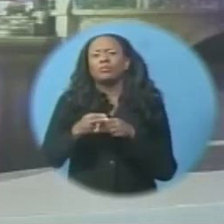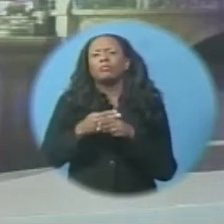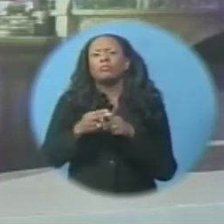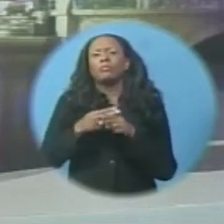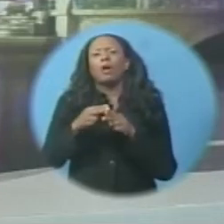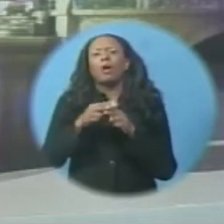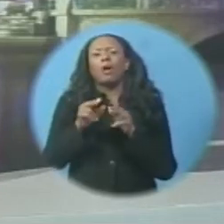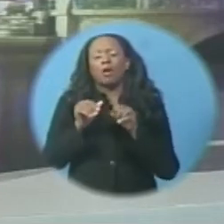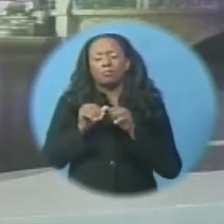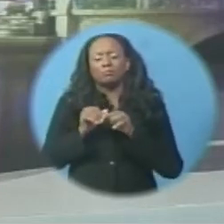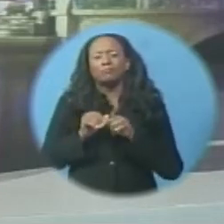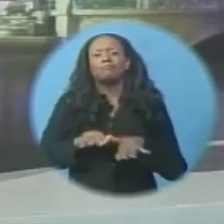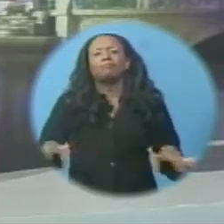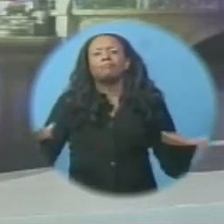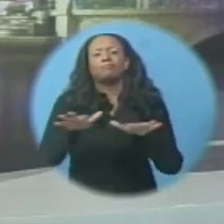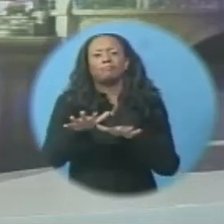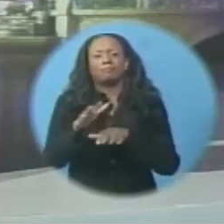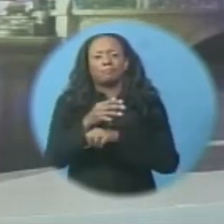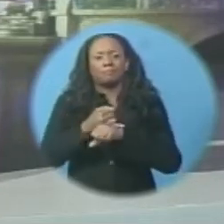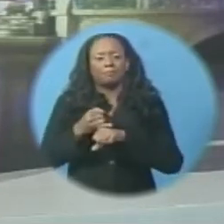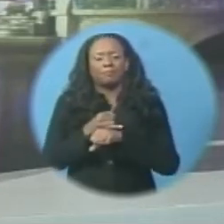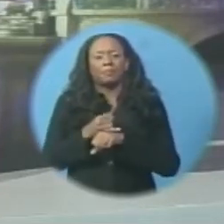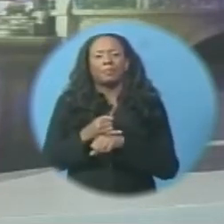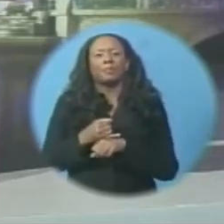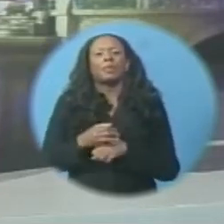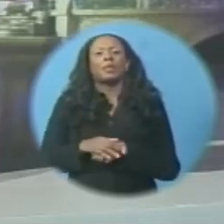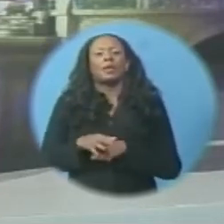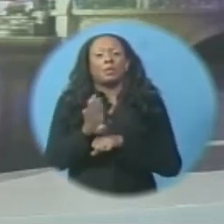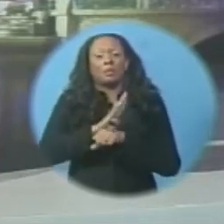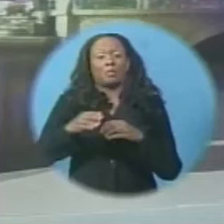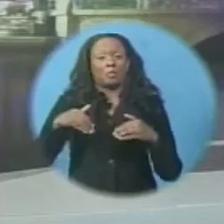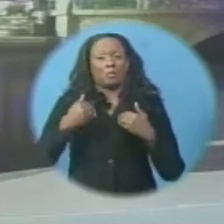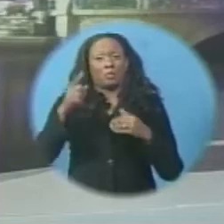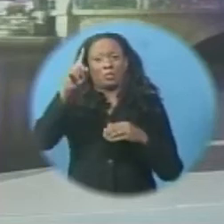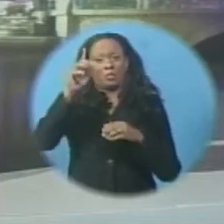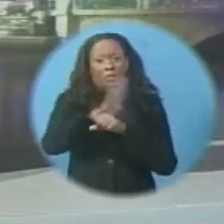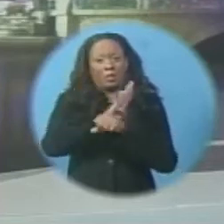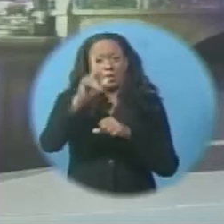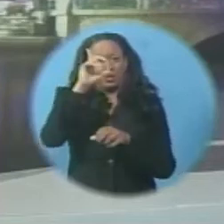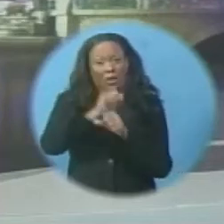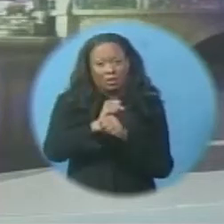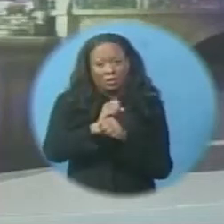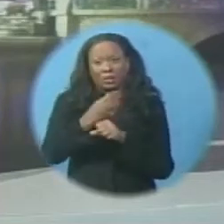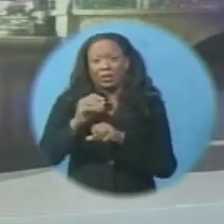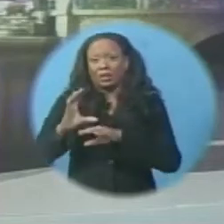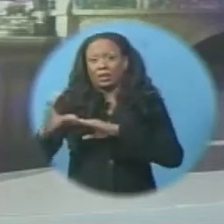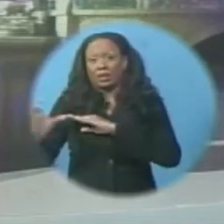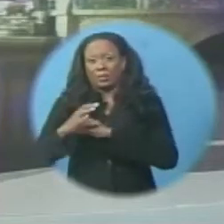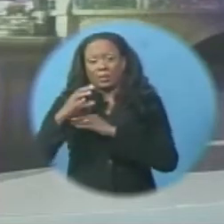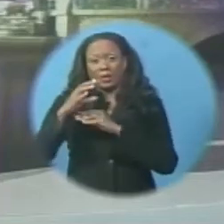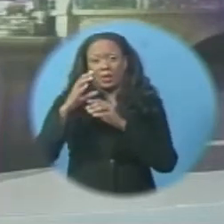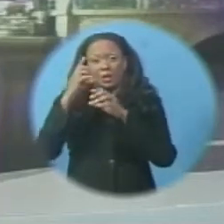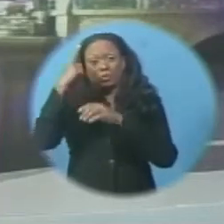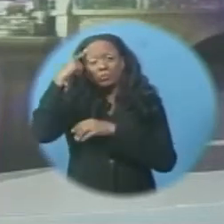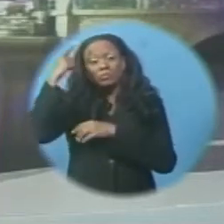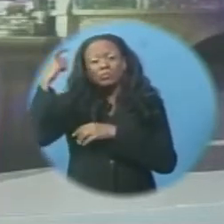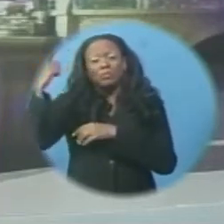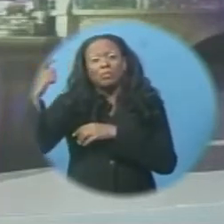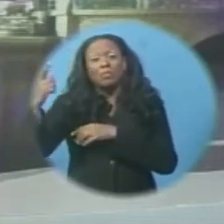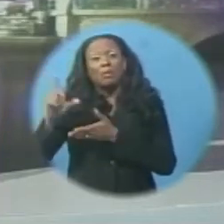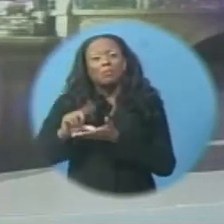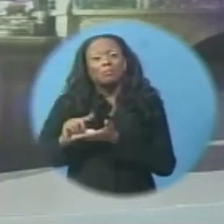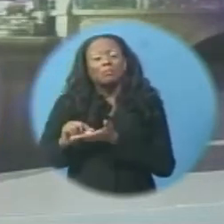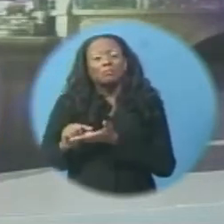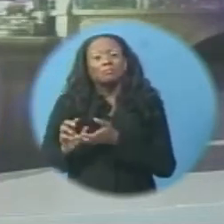island. It is the combined effort of the Barbados Youth Business Trust and the Caribbean Dream Publishing. General Manager of